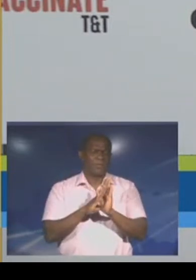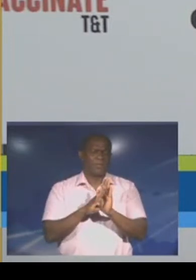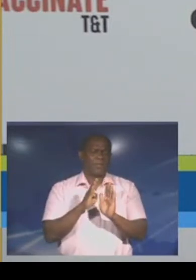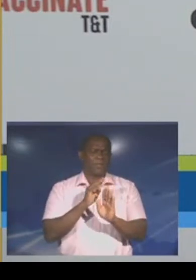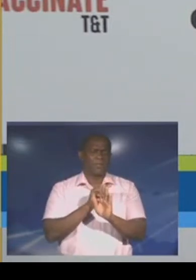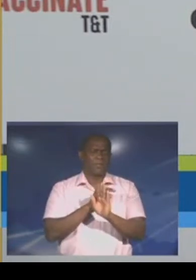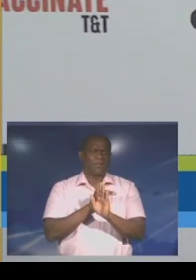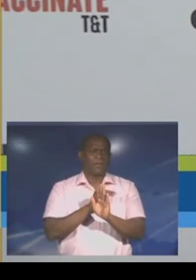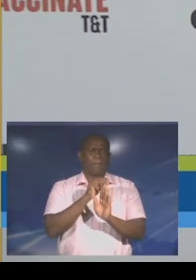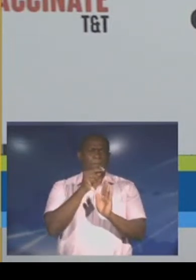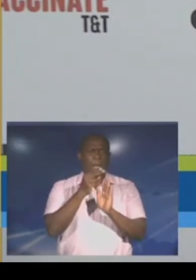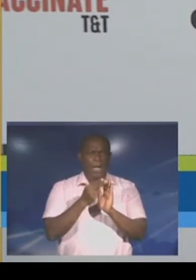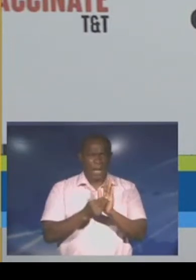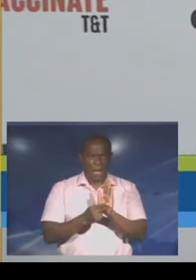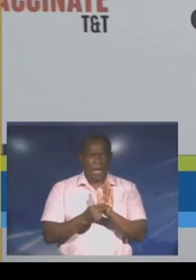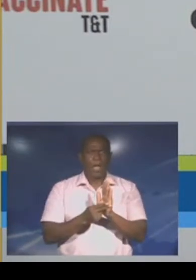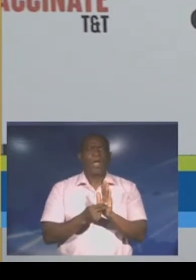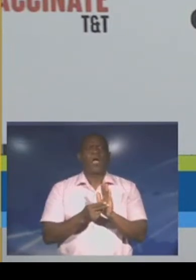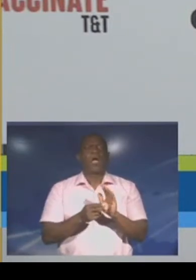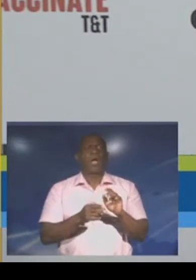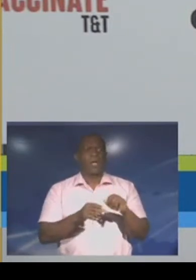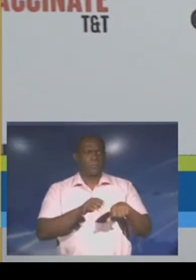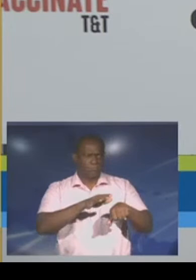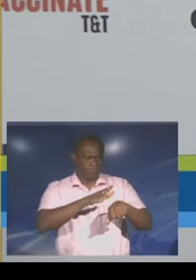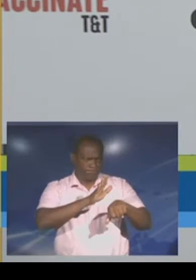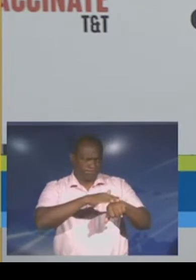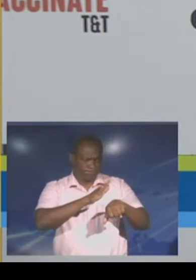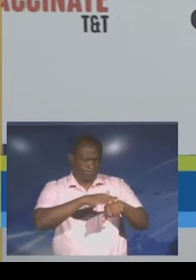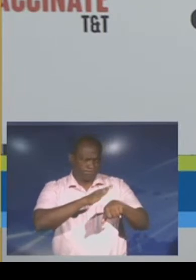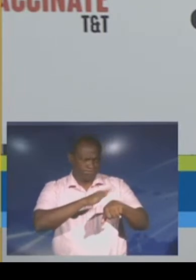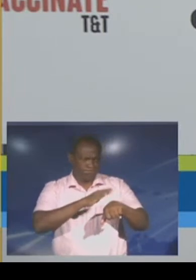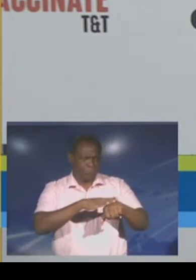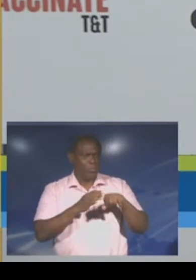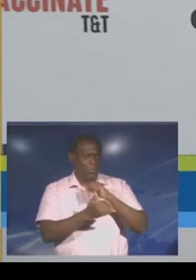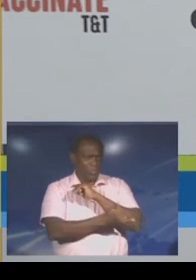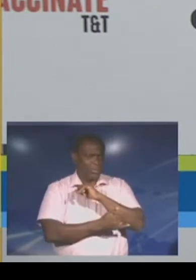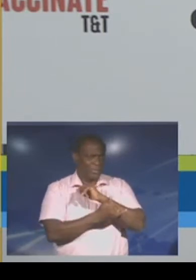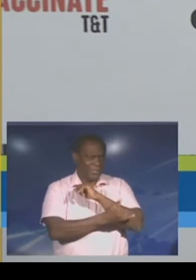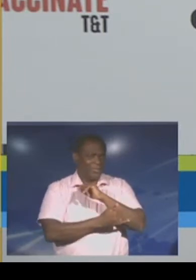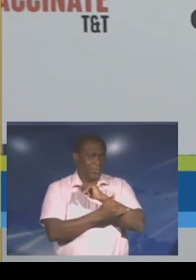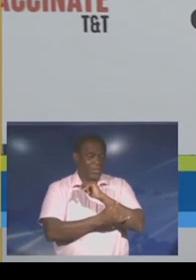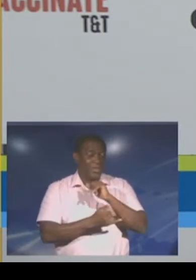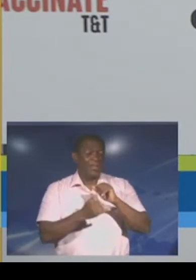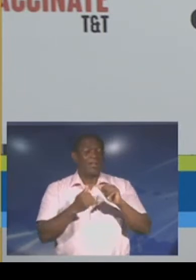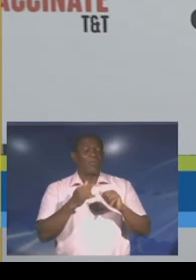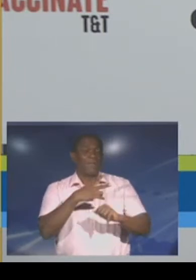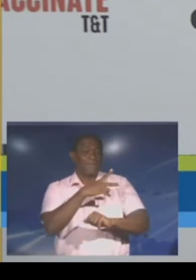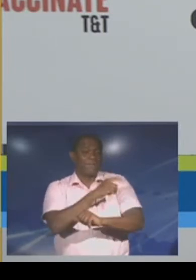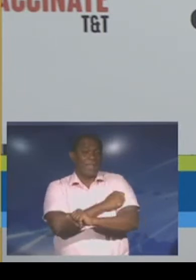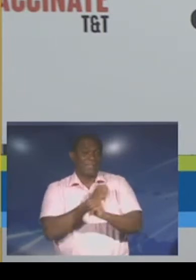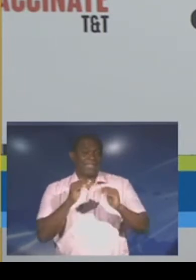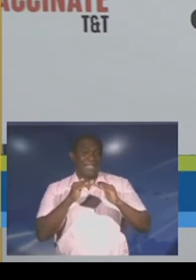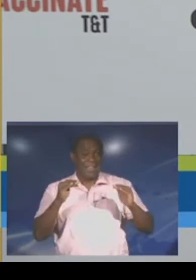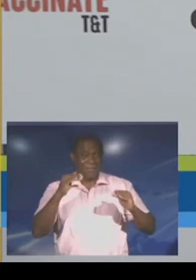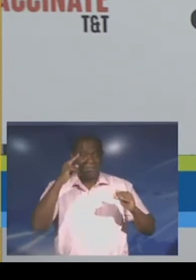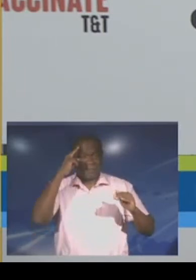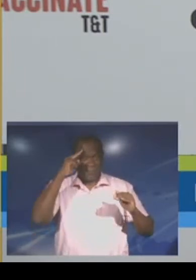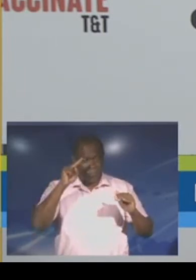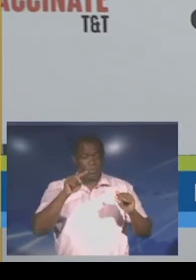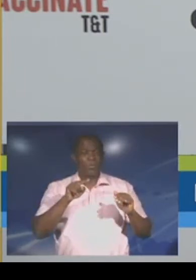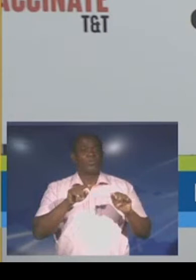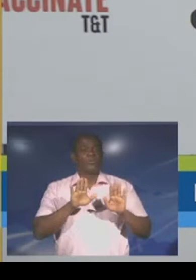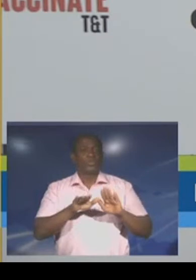alert the country that our vaccination levels for childhood diseases, MMR,